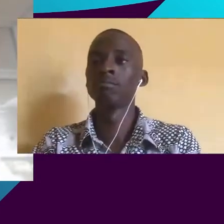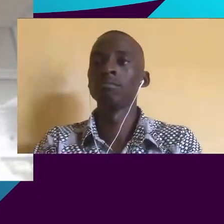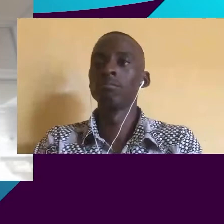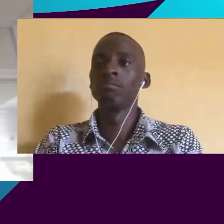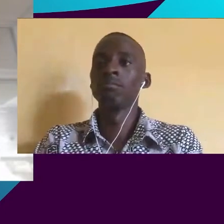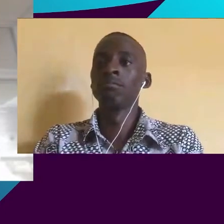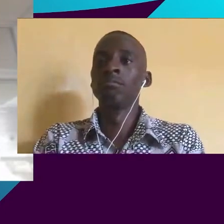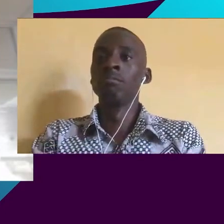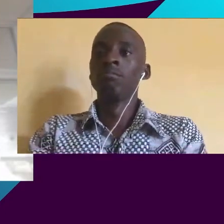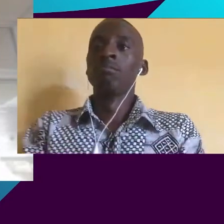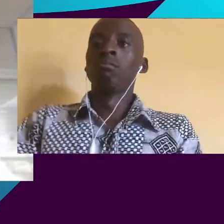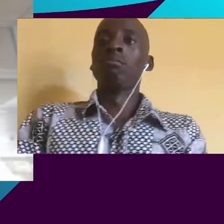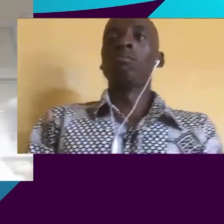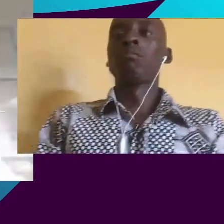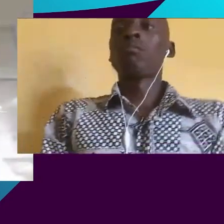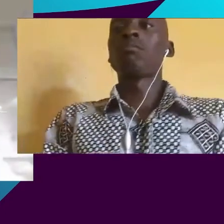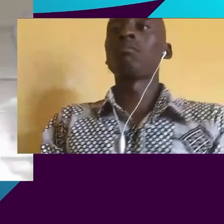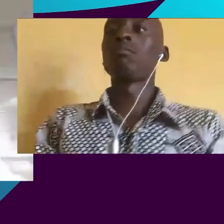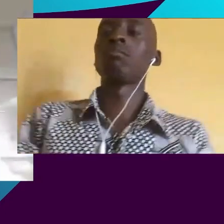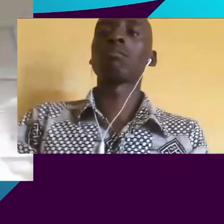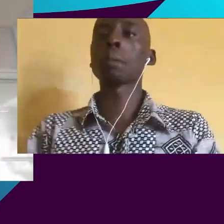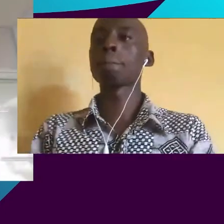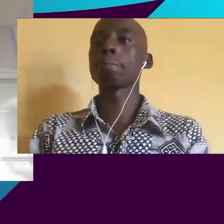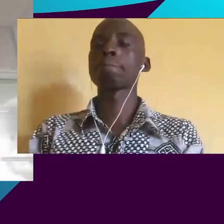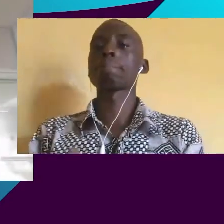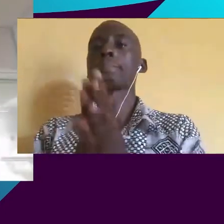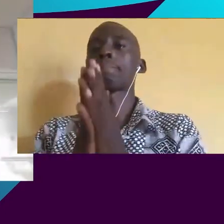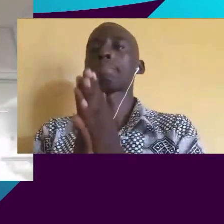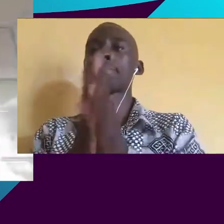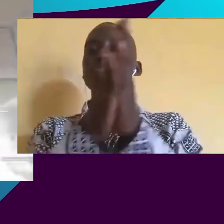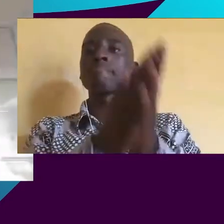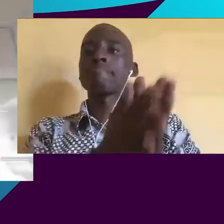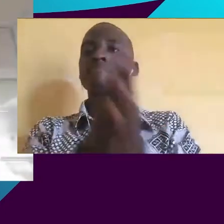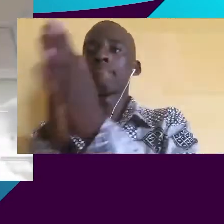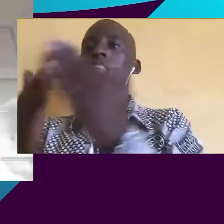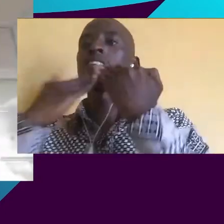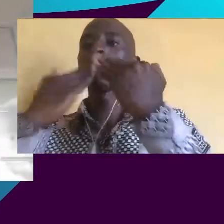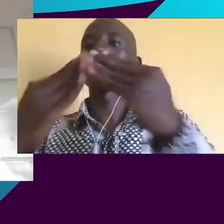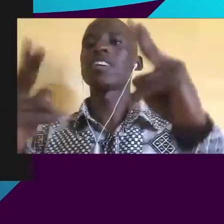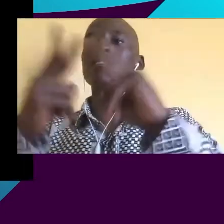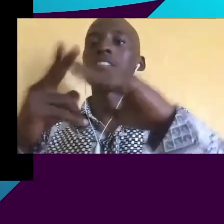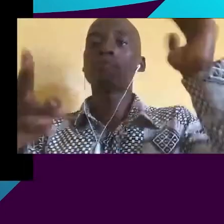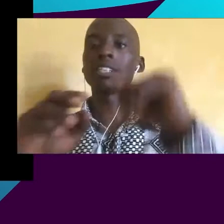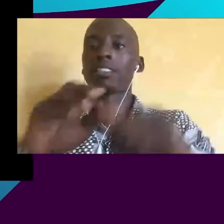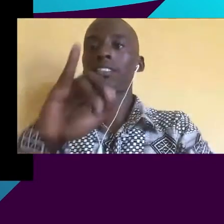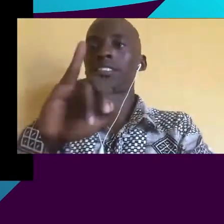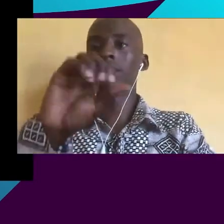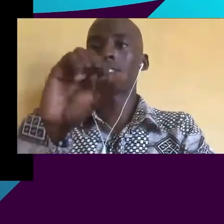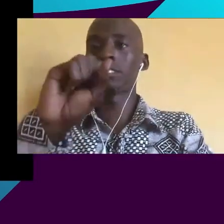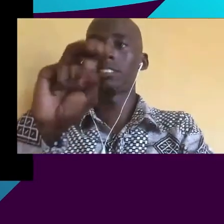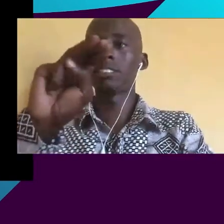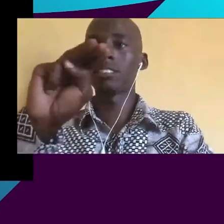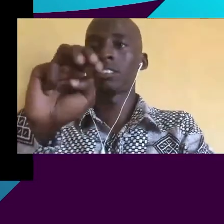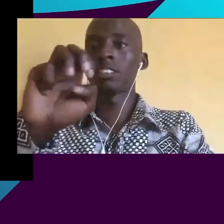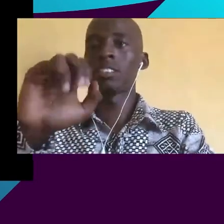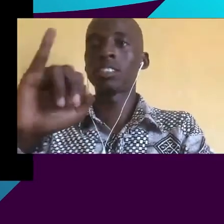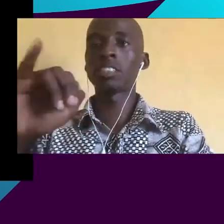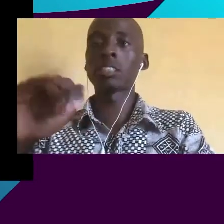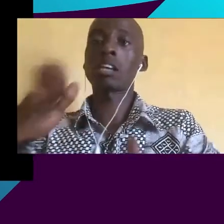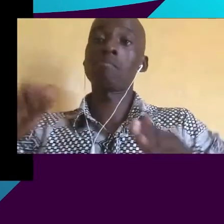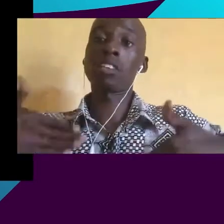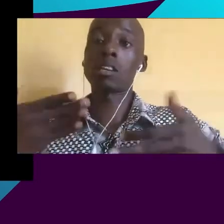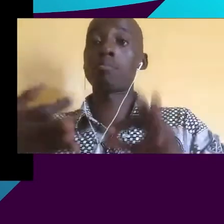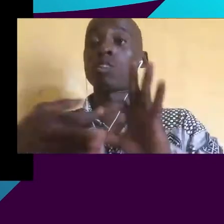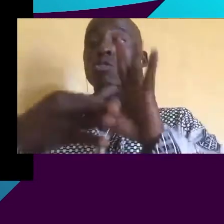Thank you very much, Ismail. Really, I'm excited to join this discussion. Very, very